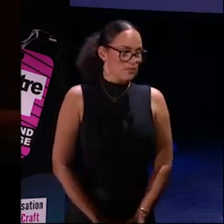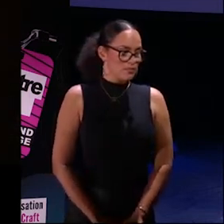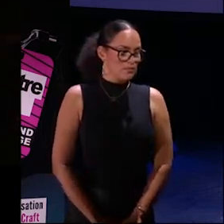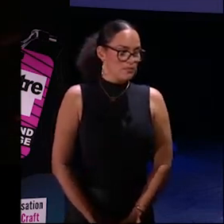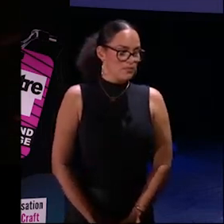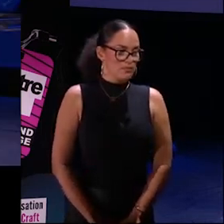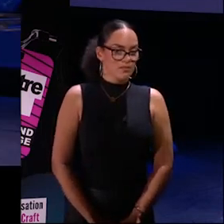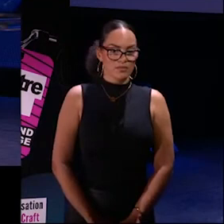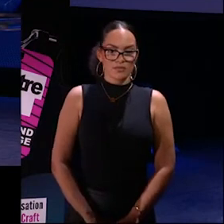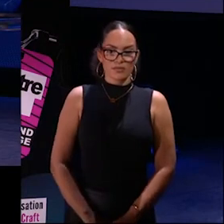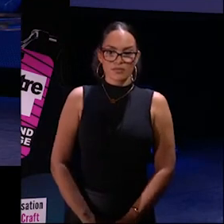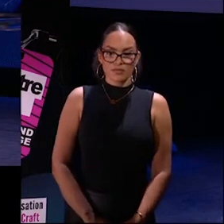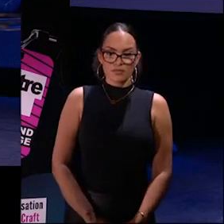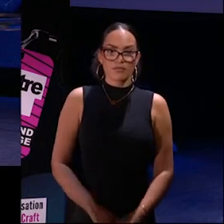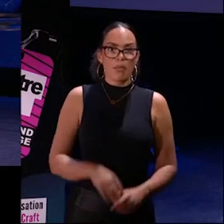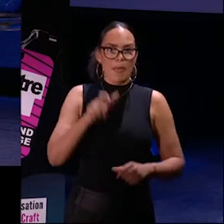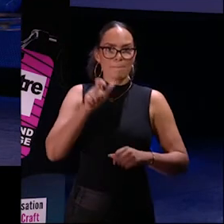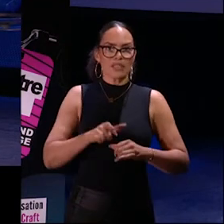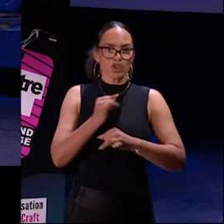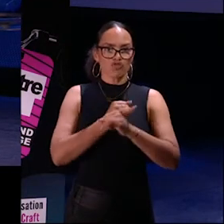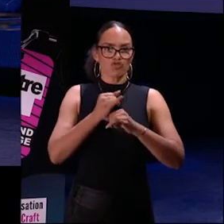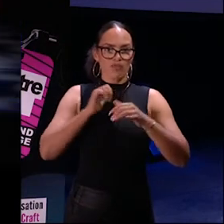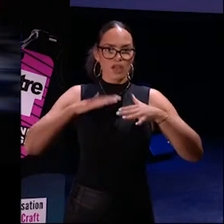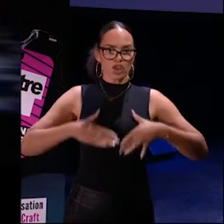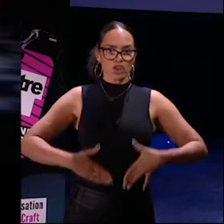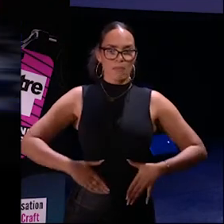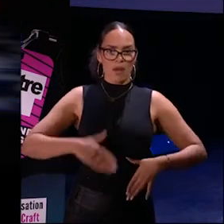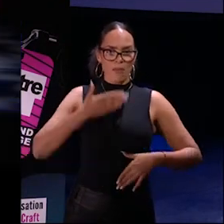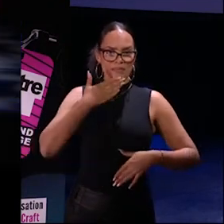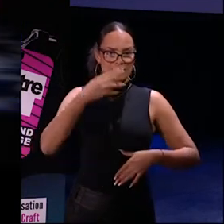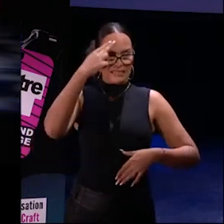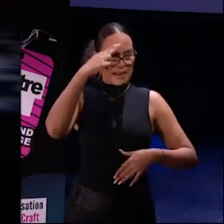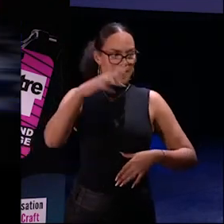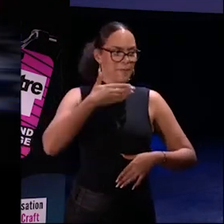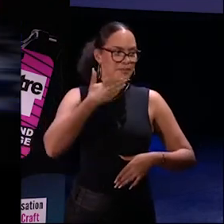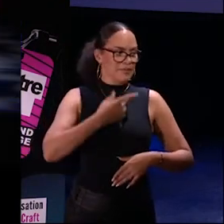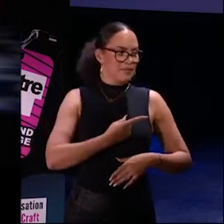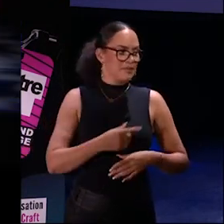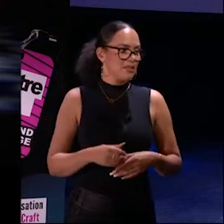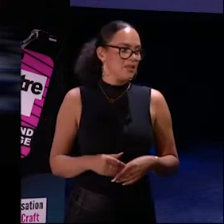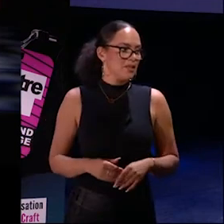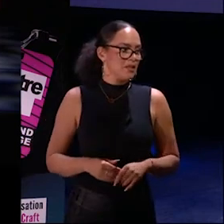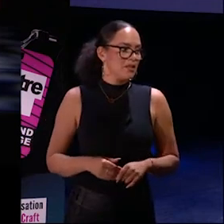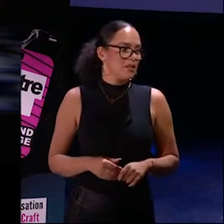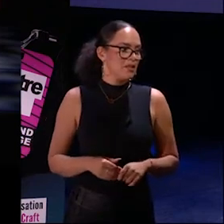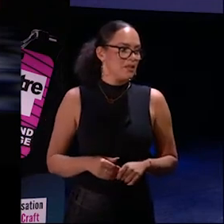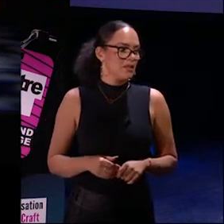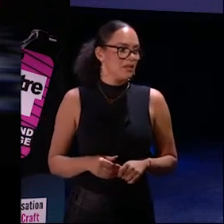Person in the grey jumper, if you want to say your name as well. What's your name? Michelle, what's your question?